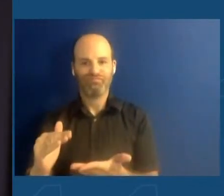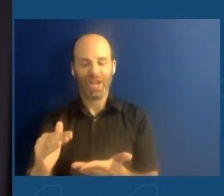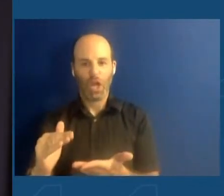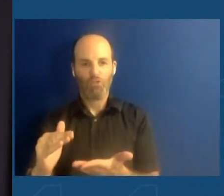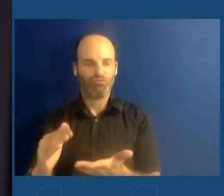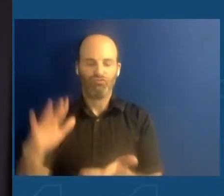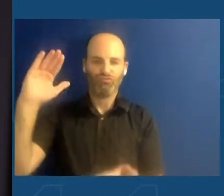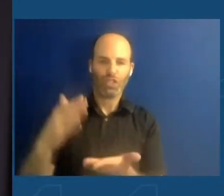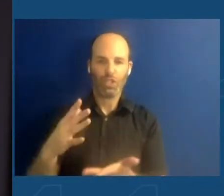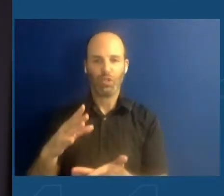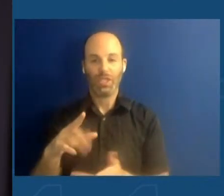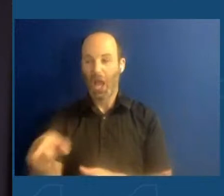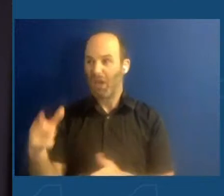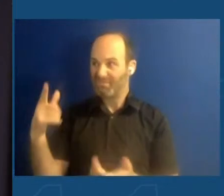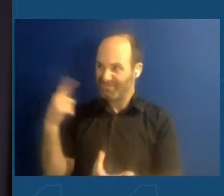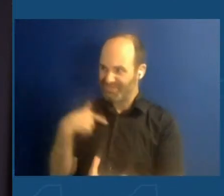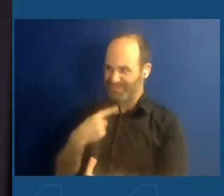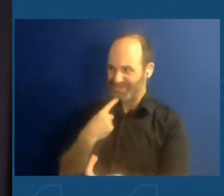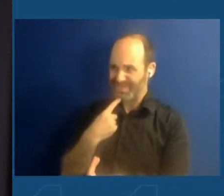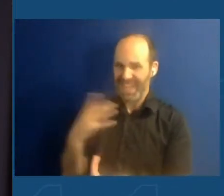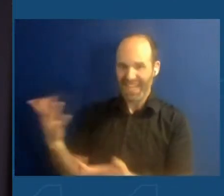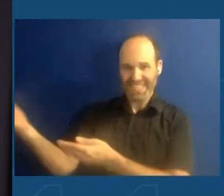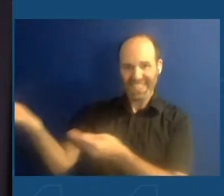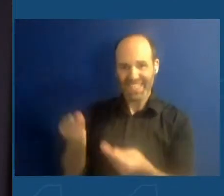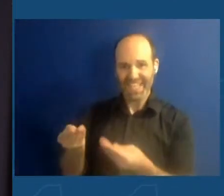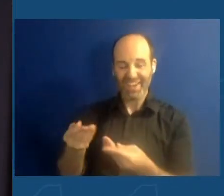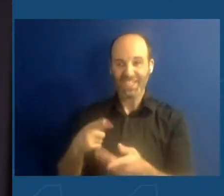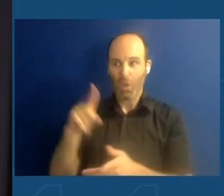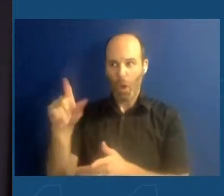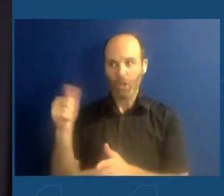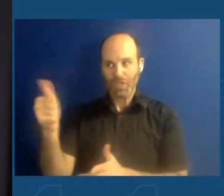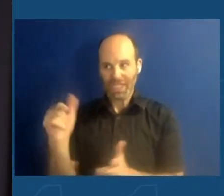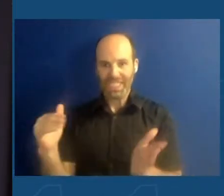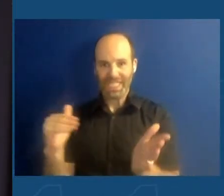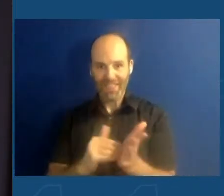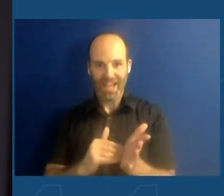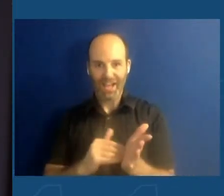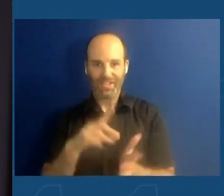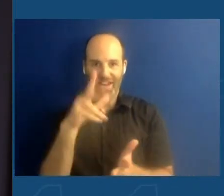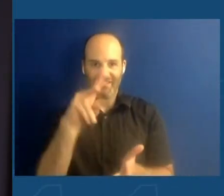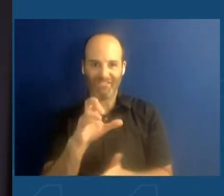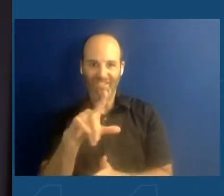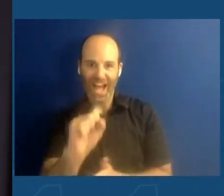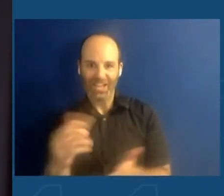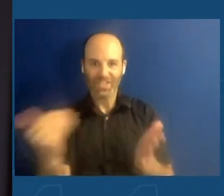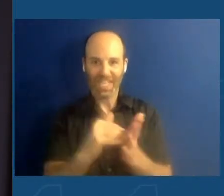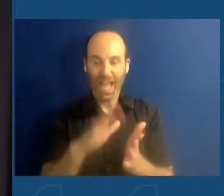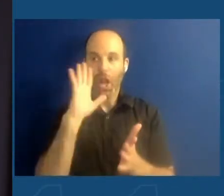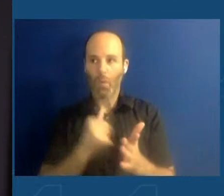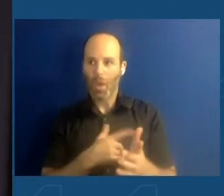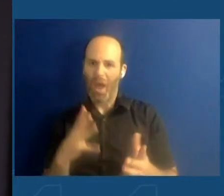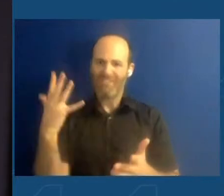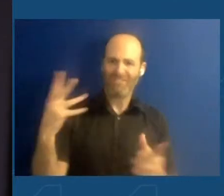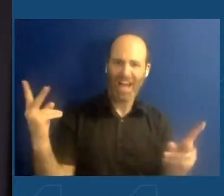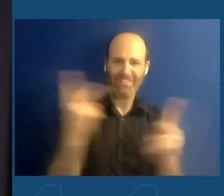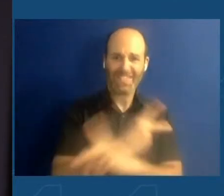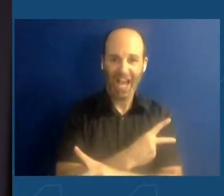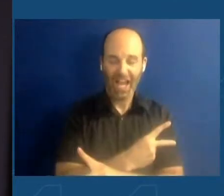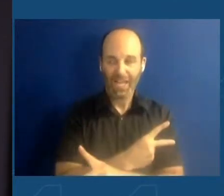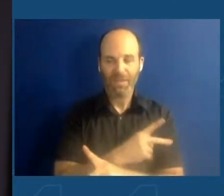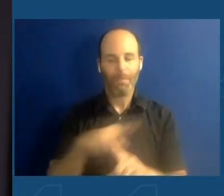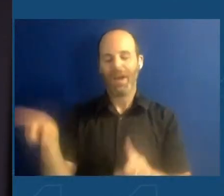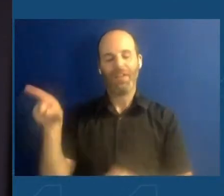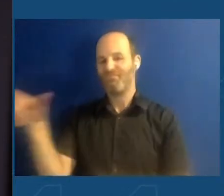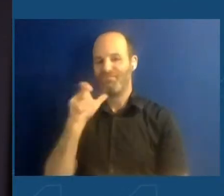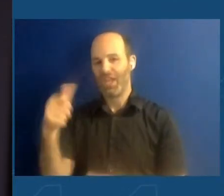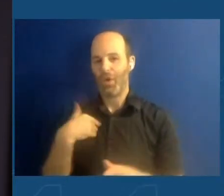vials, and we can really have an effective approach here. But they don't have that luxury right now. But we're continuing to press first